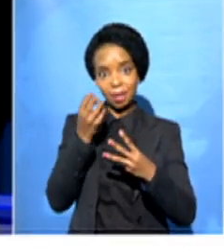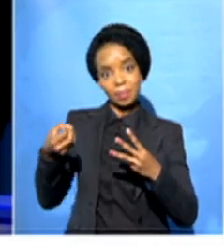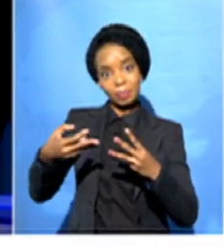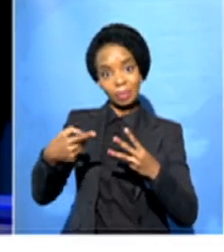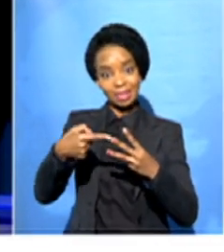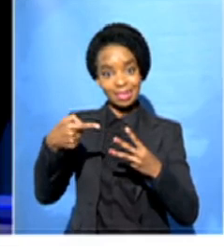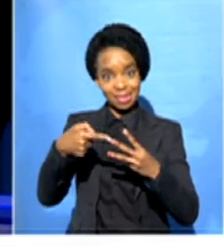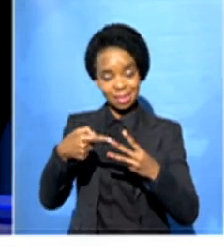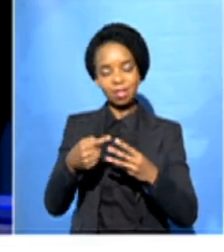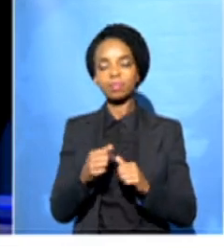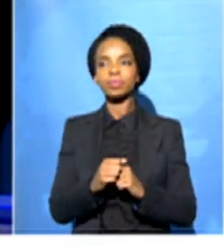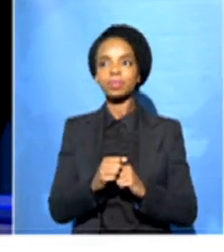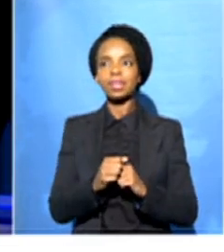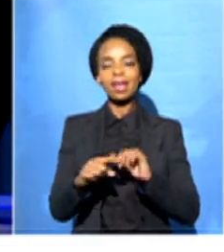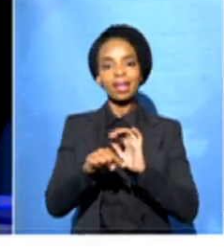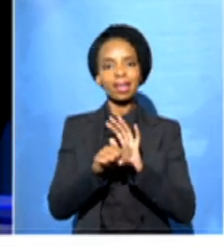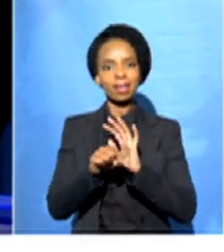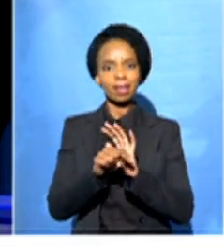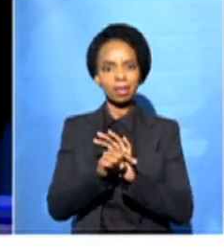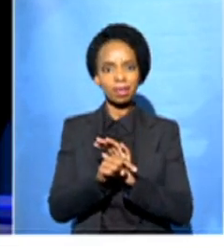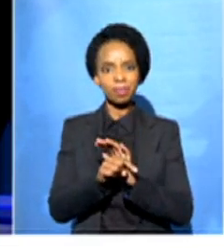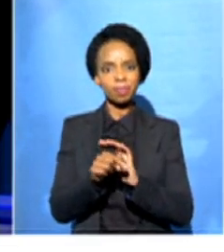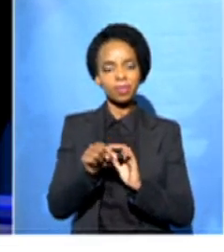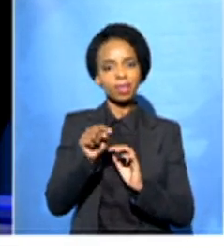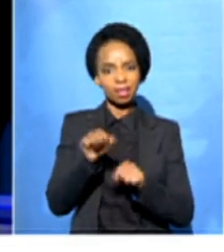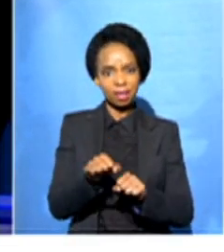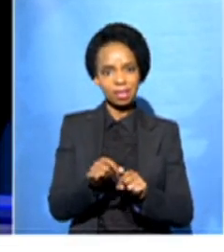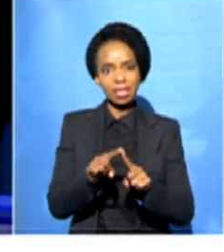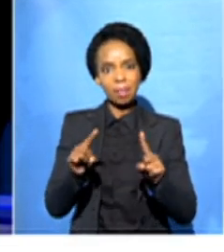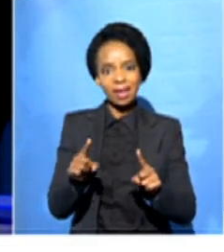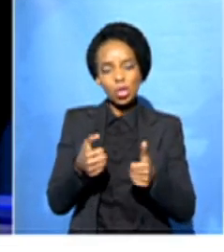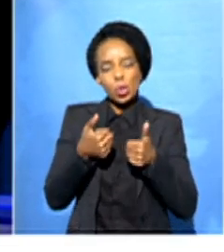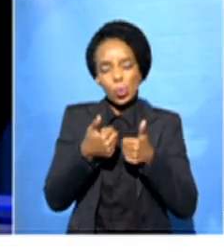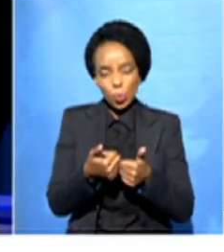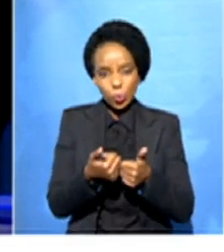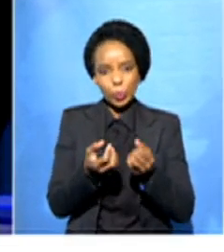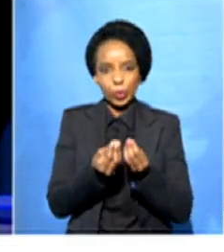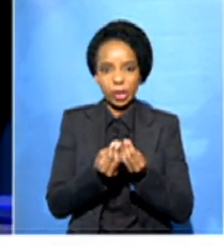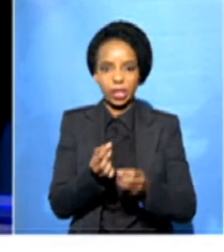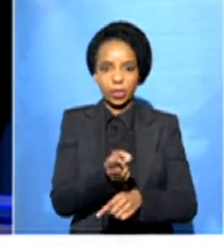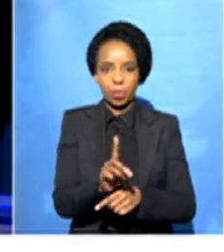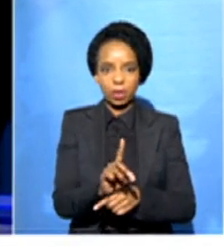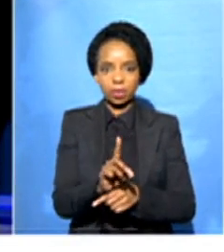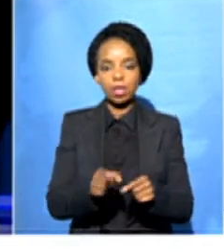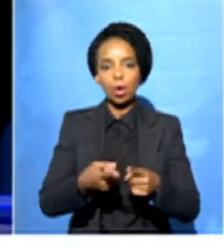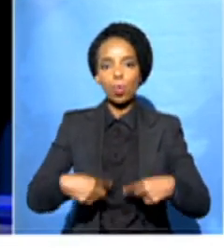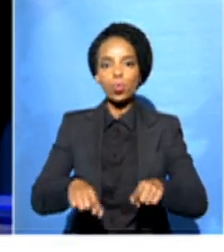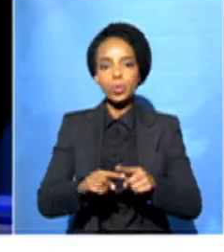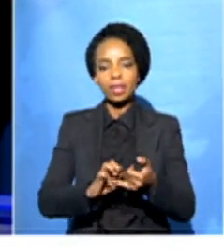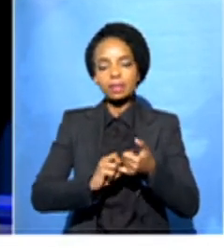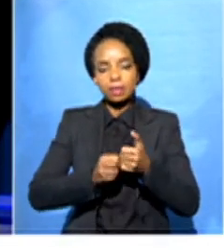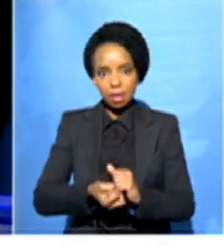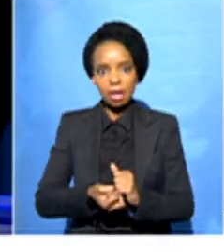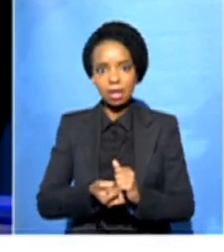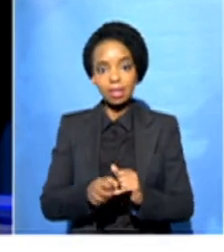sense. So it's a good thing that we're trying to rehabilitate that memory, that painful